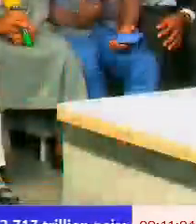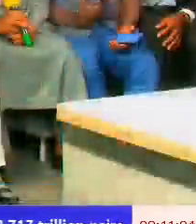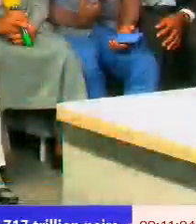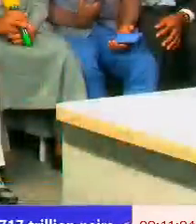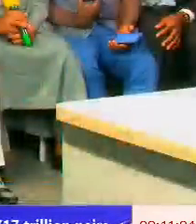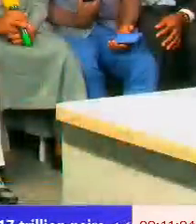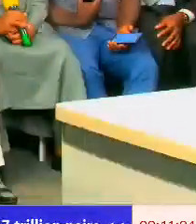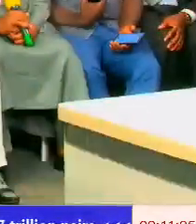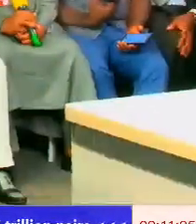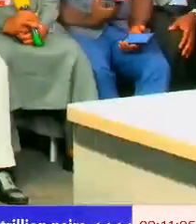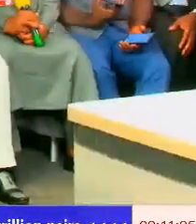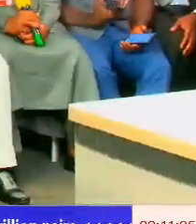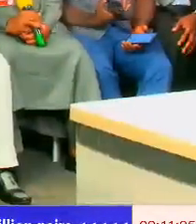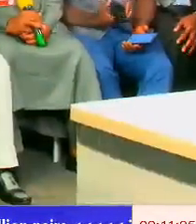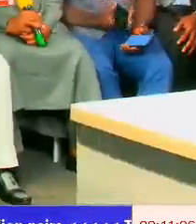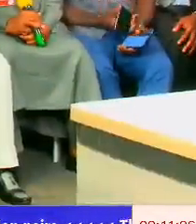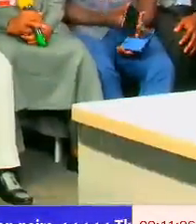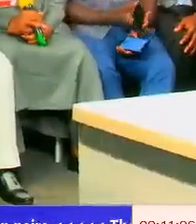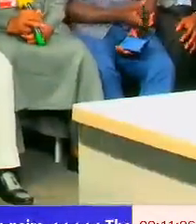Native doctor amulet.